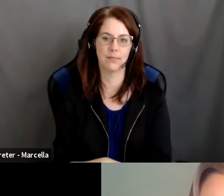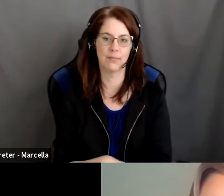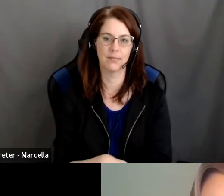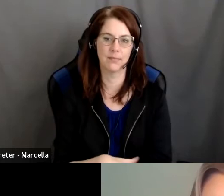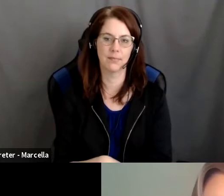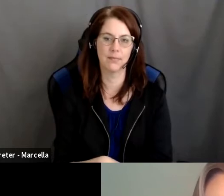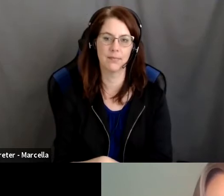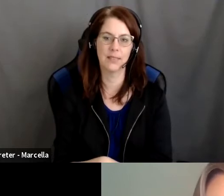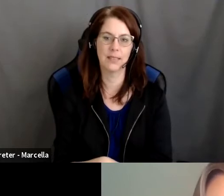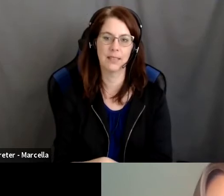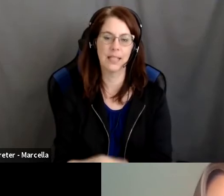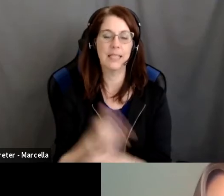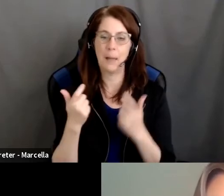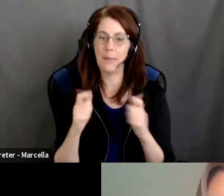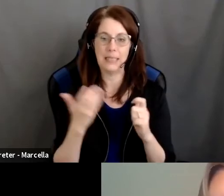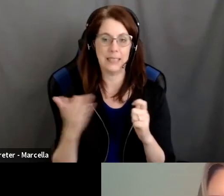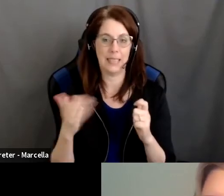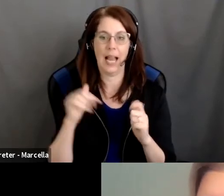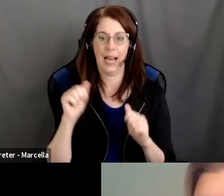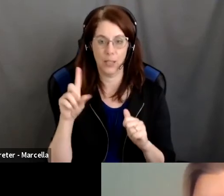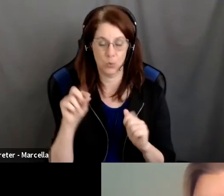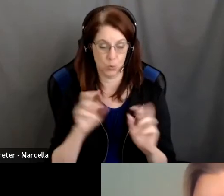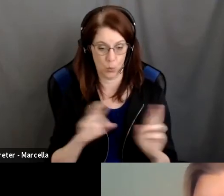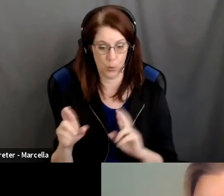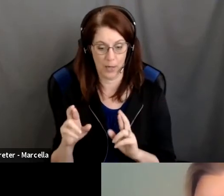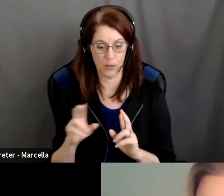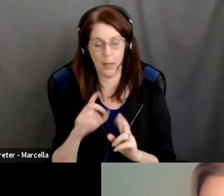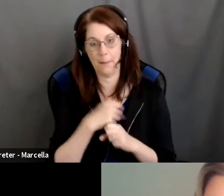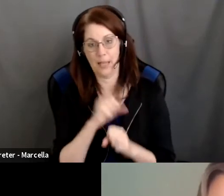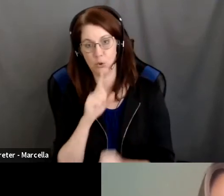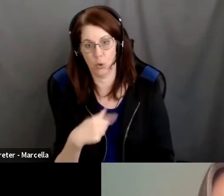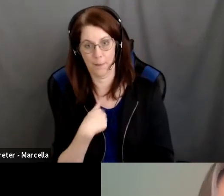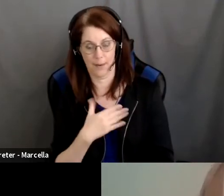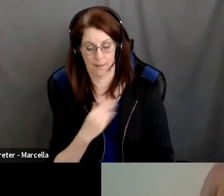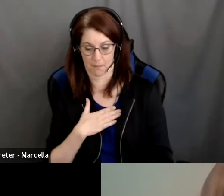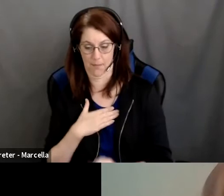the biggest thing that I can do to prepare is to make sure that me and my animals are safe.